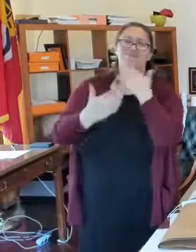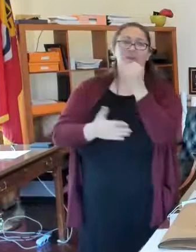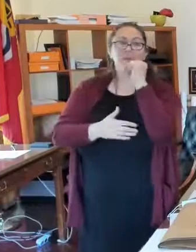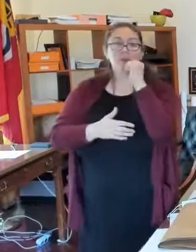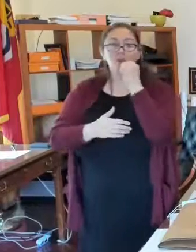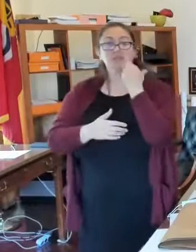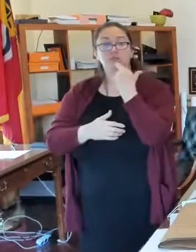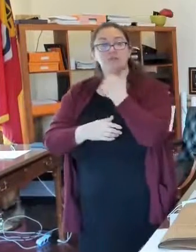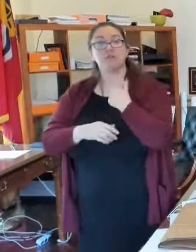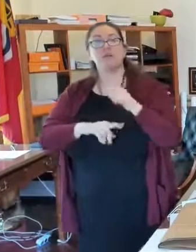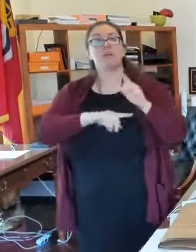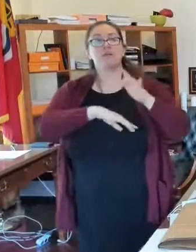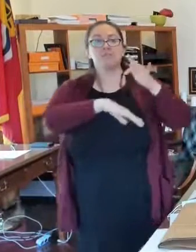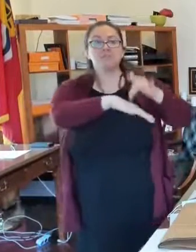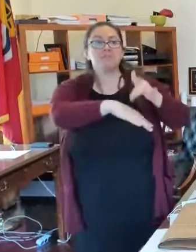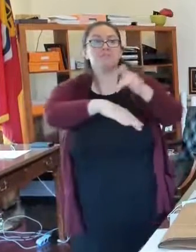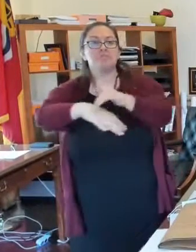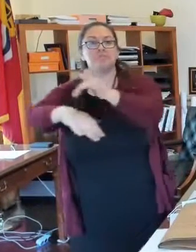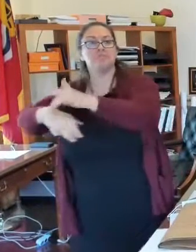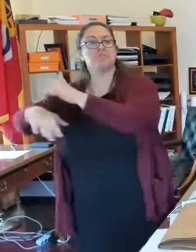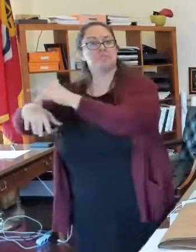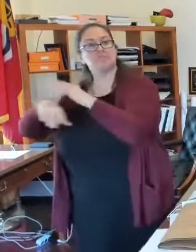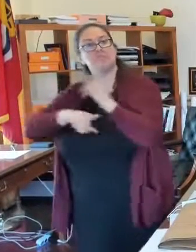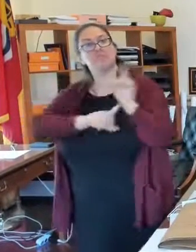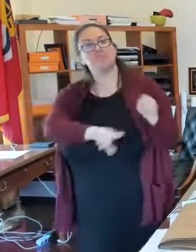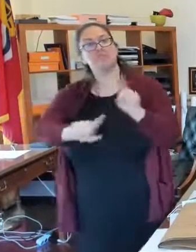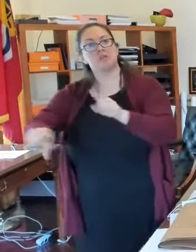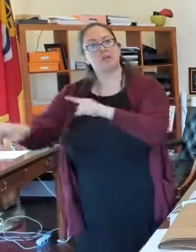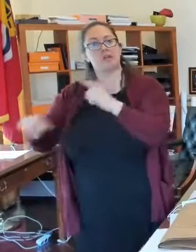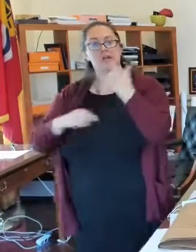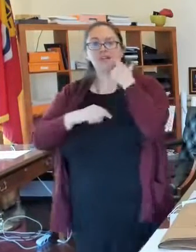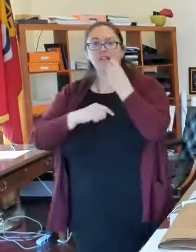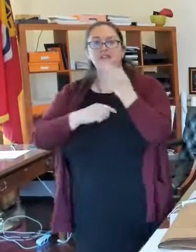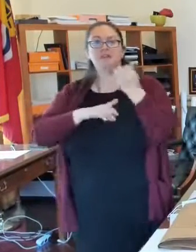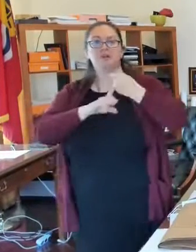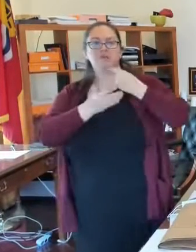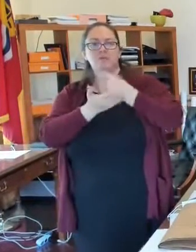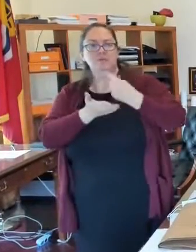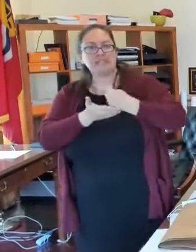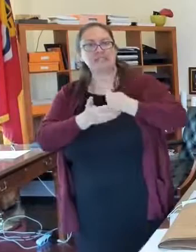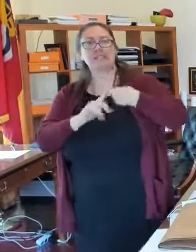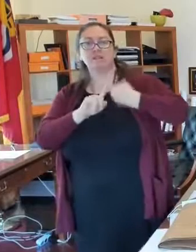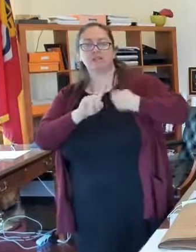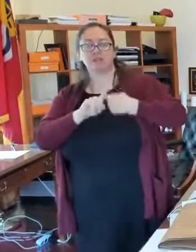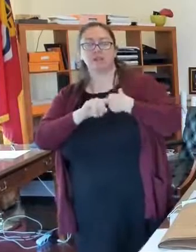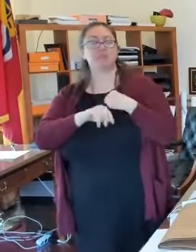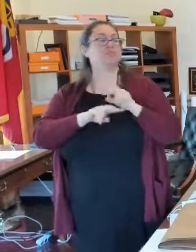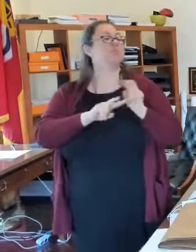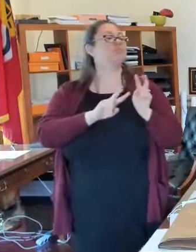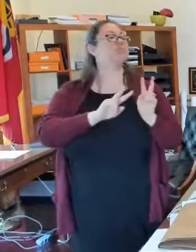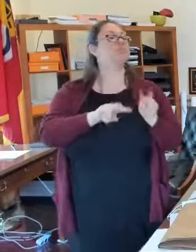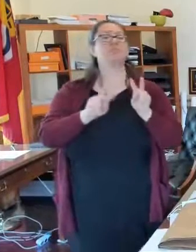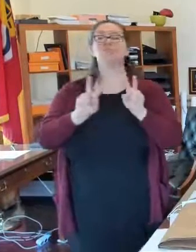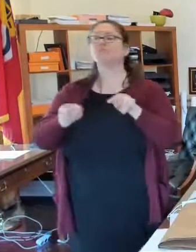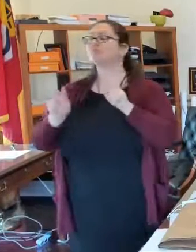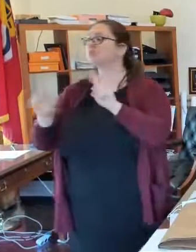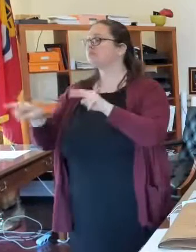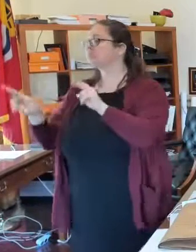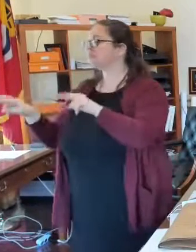to a number over the last few weeks, months, and what I observe, a lot of people